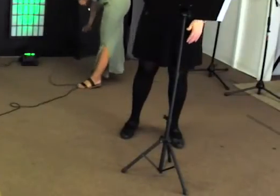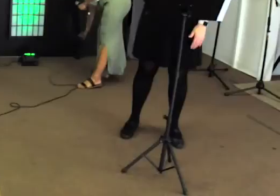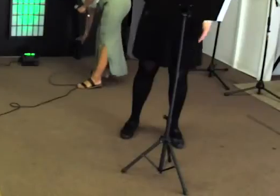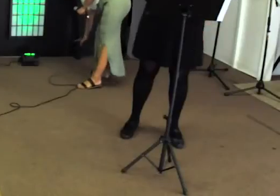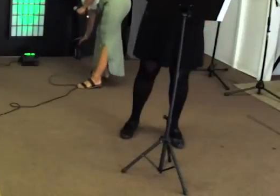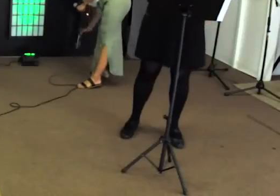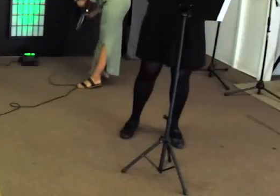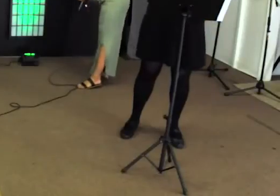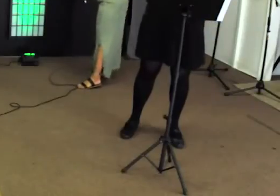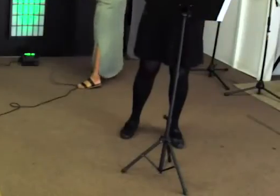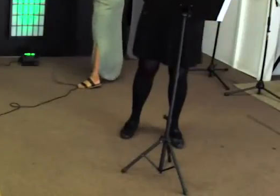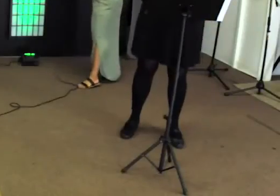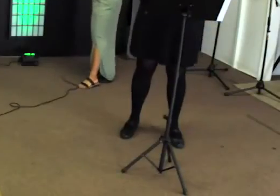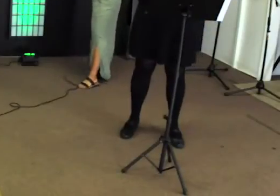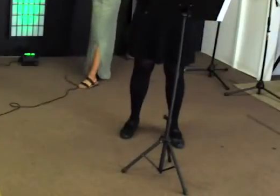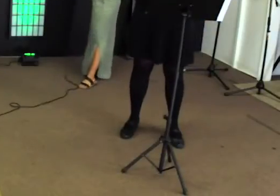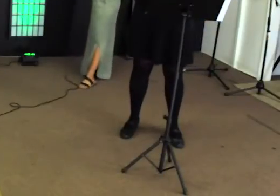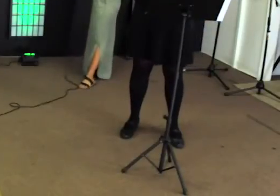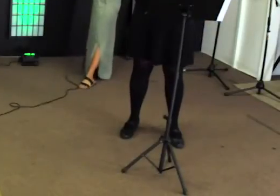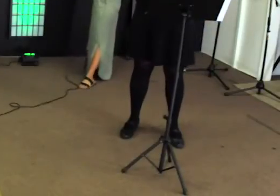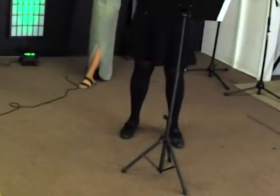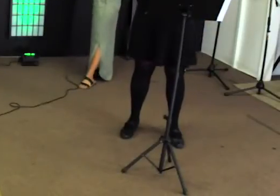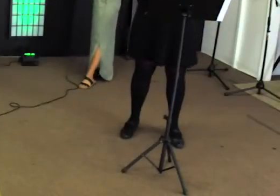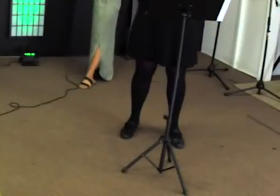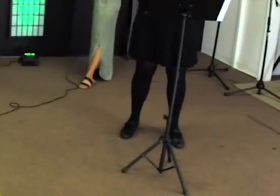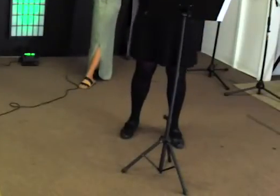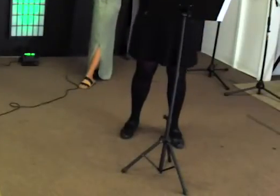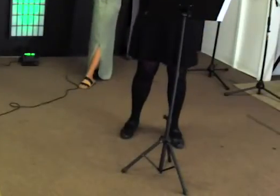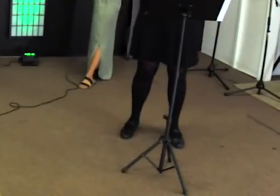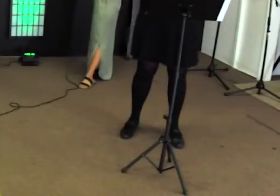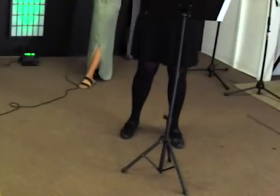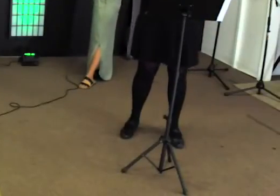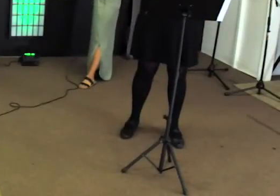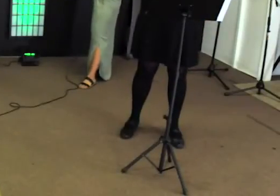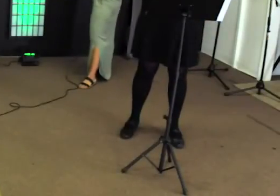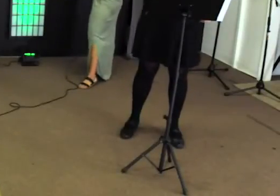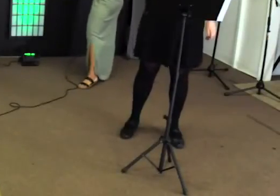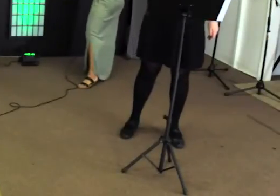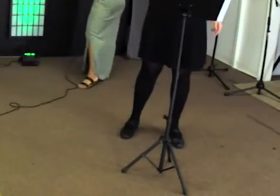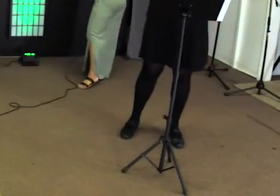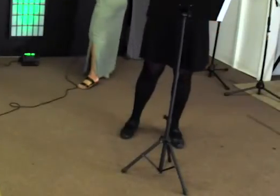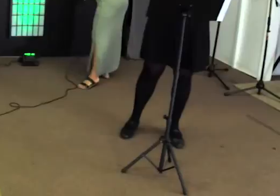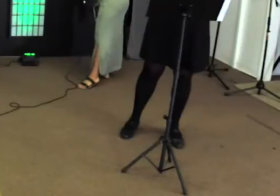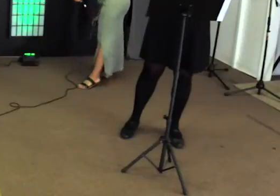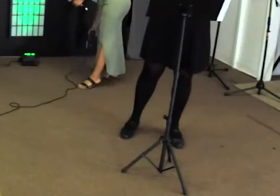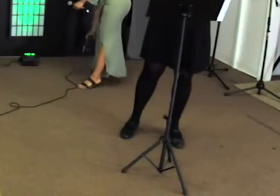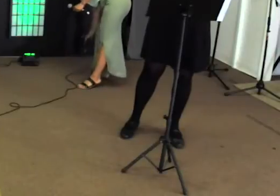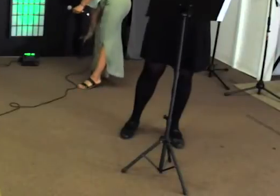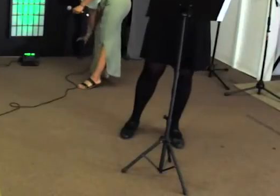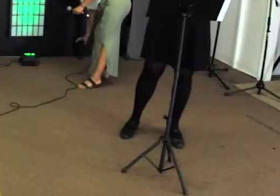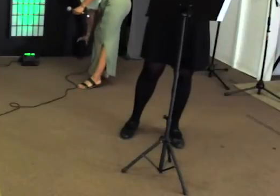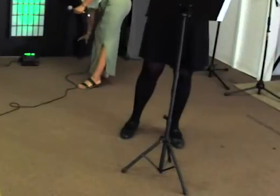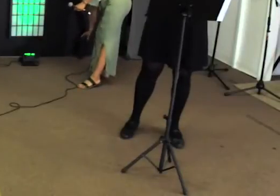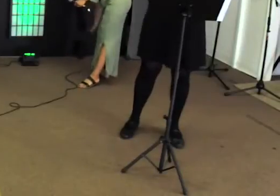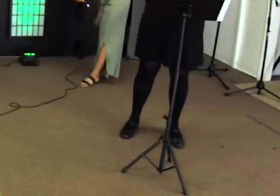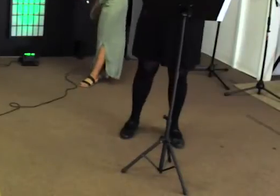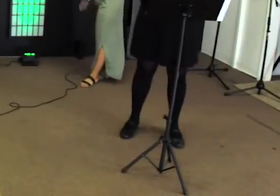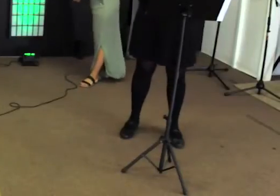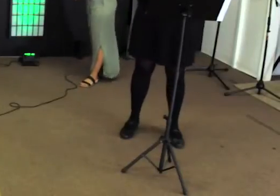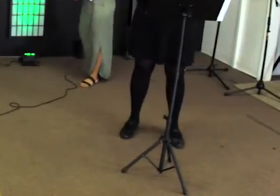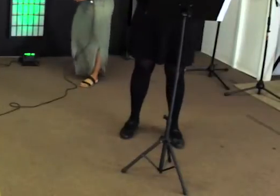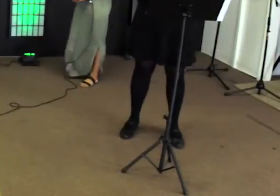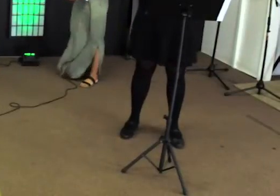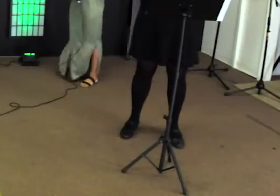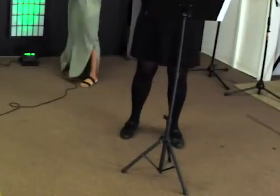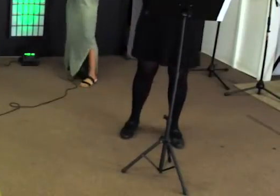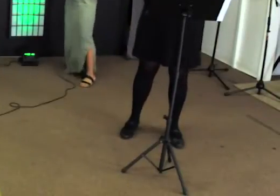us and how he's always next to us. And we forget that when we weep, he weeps with us. And when we're angry, he's angry with us. And